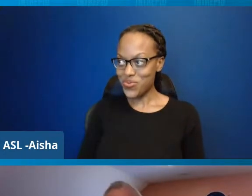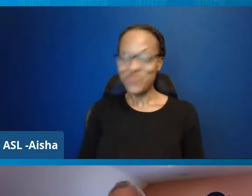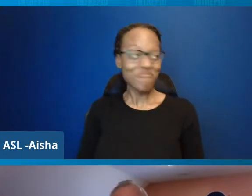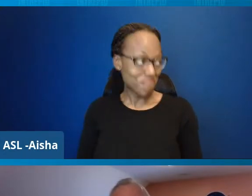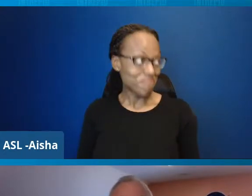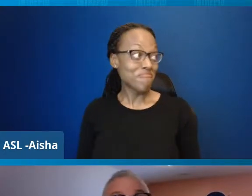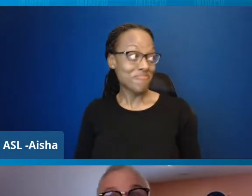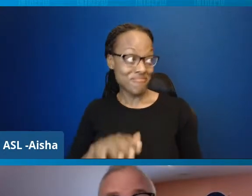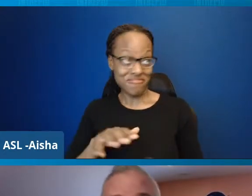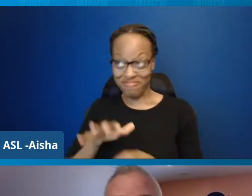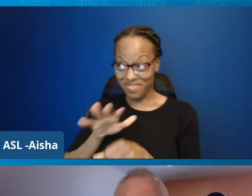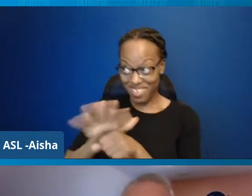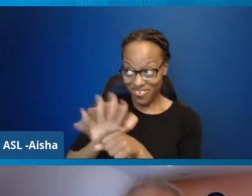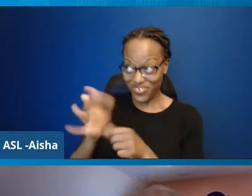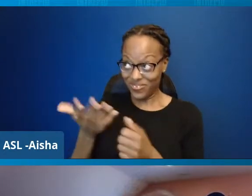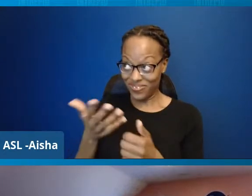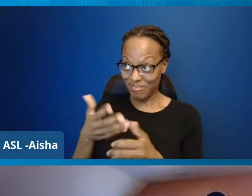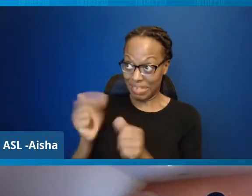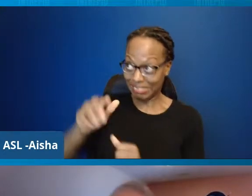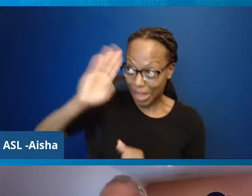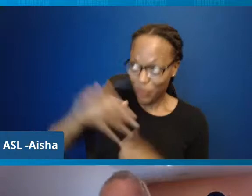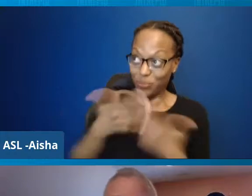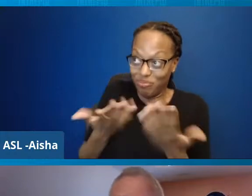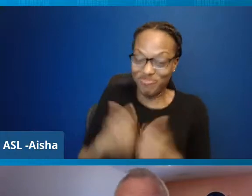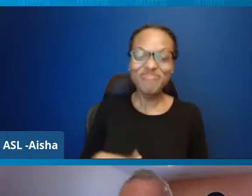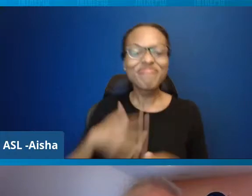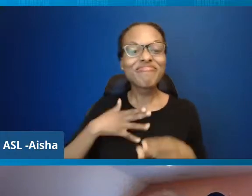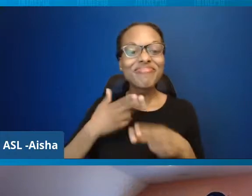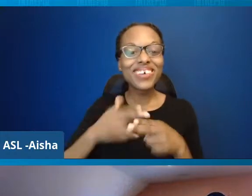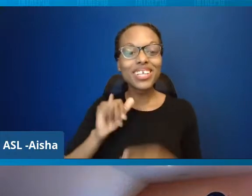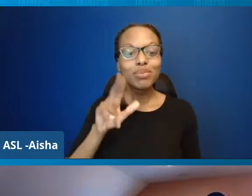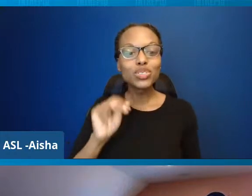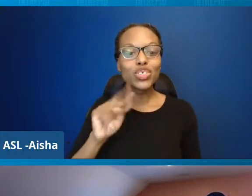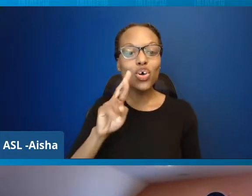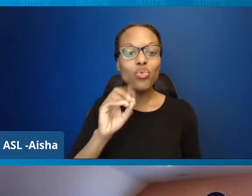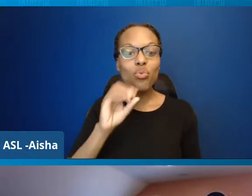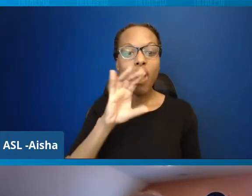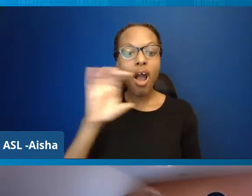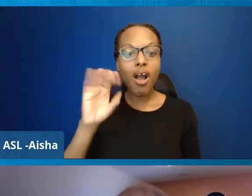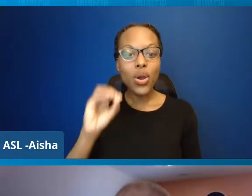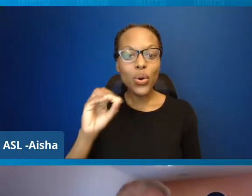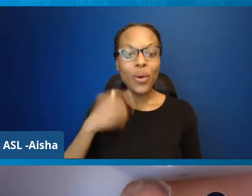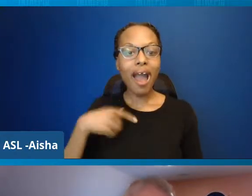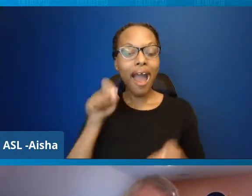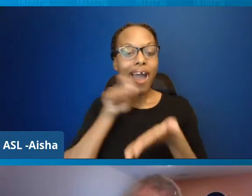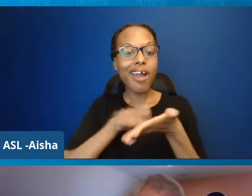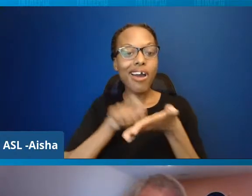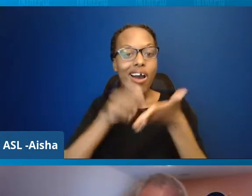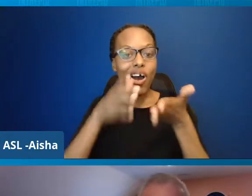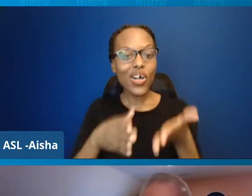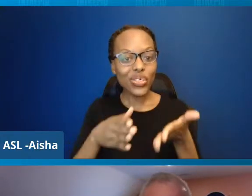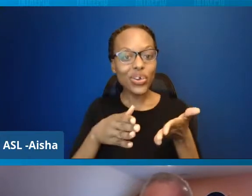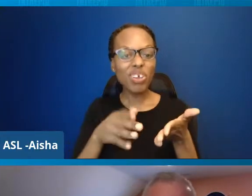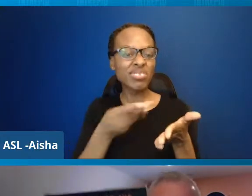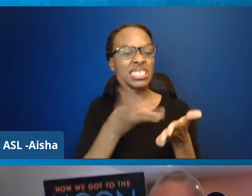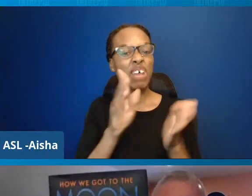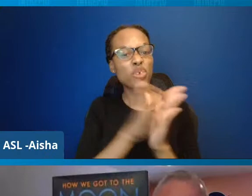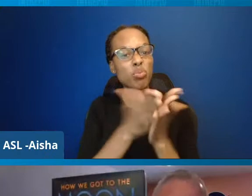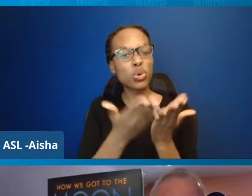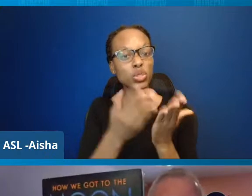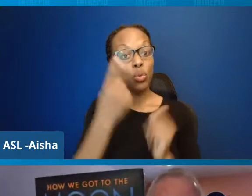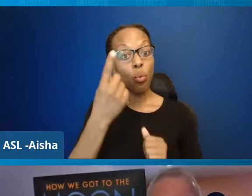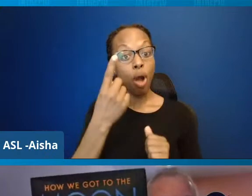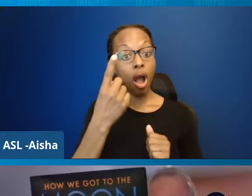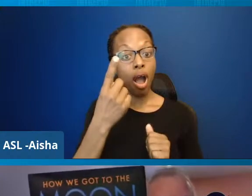Yeah, I can do it faster. Hello. My name is John Rocco, and I'm the author of several books, one of which